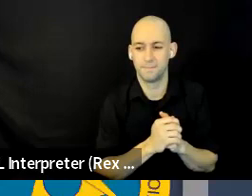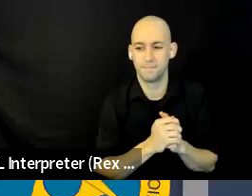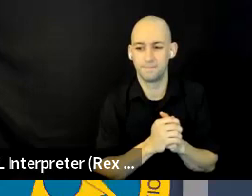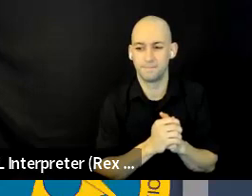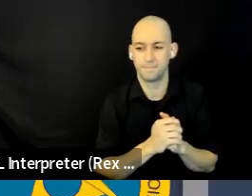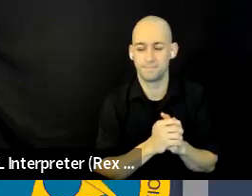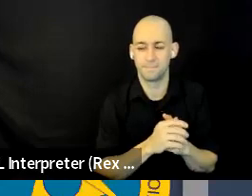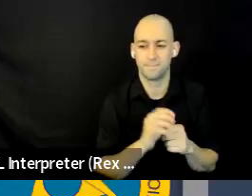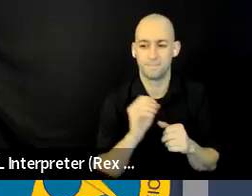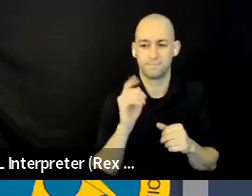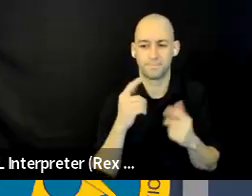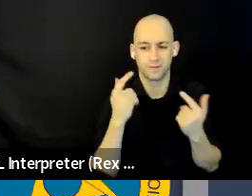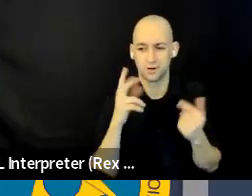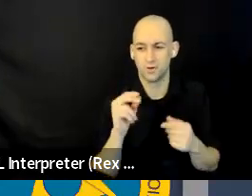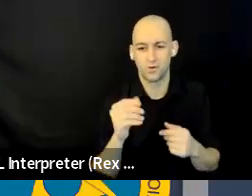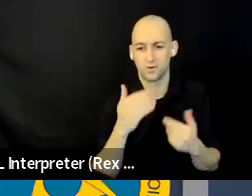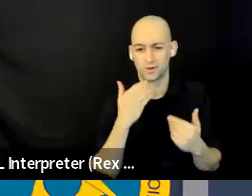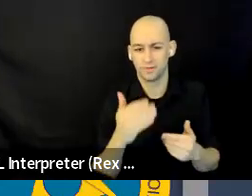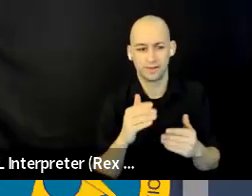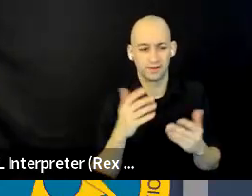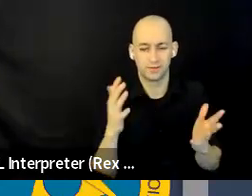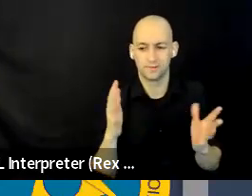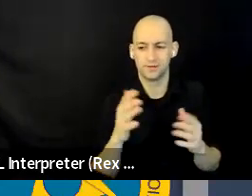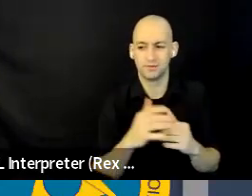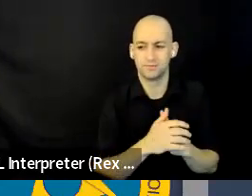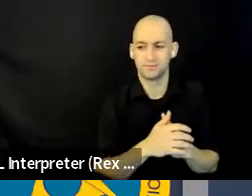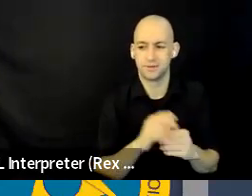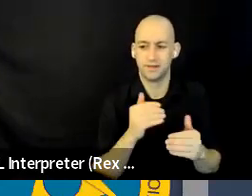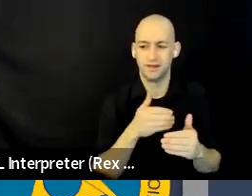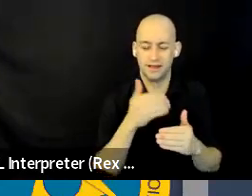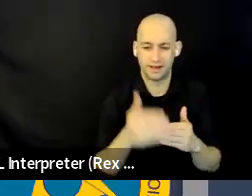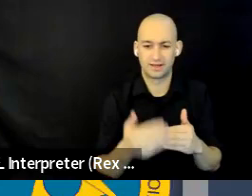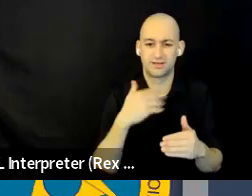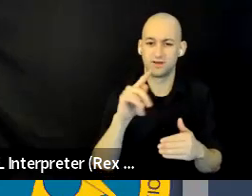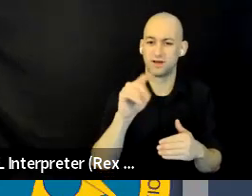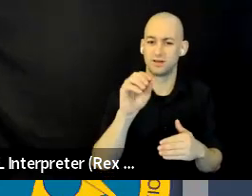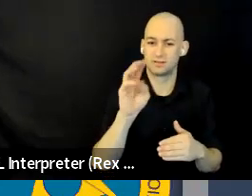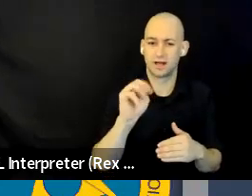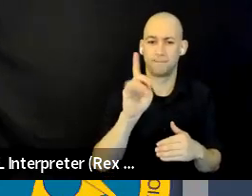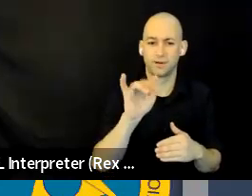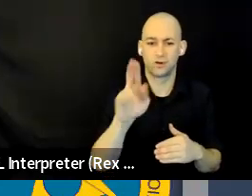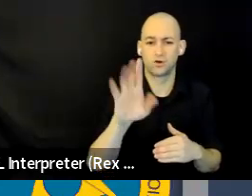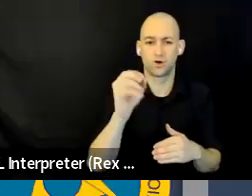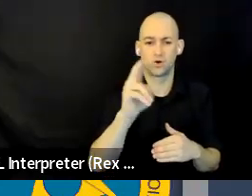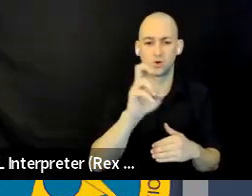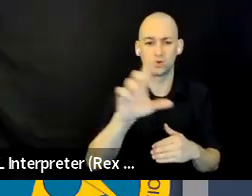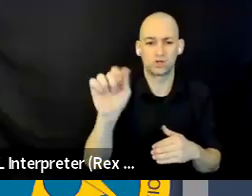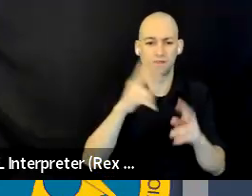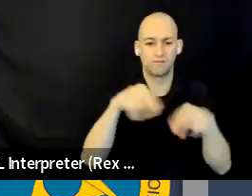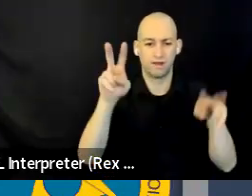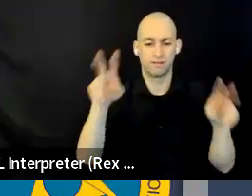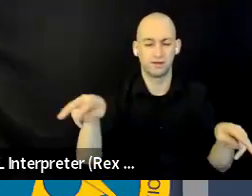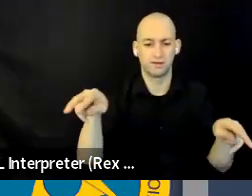Not for you. You're good. Thank you. You're all good. Next up, we have Tom Kirk from Coachella Valley.